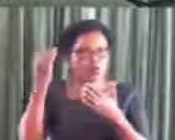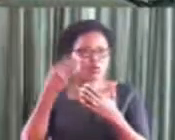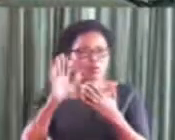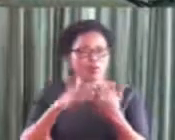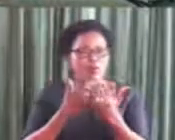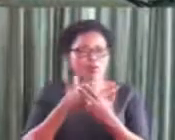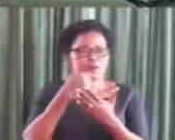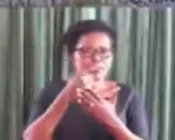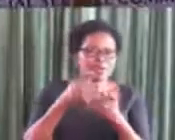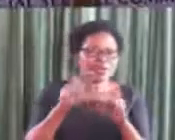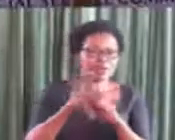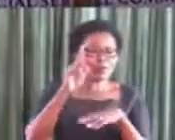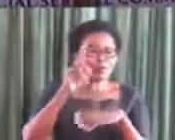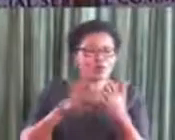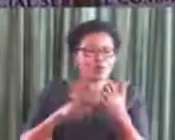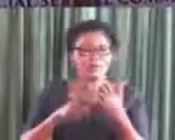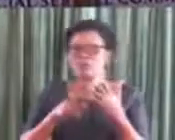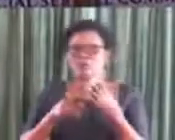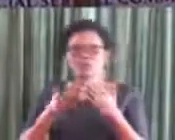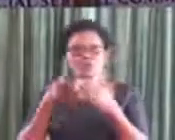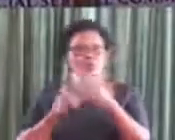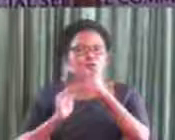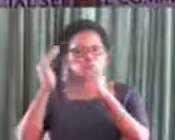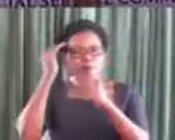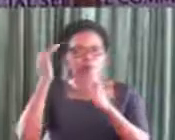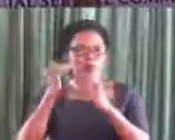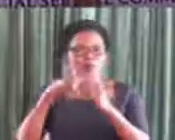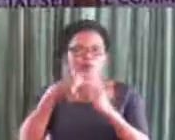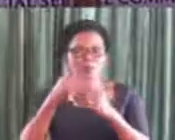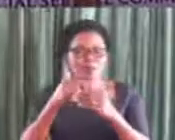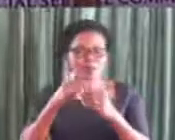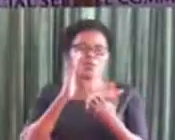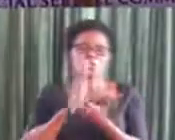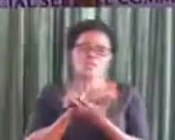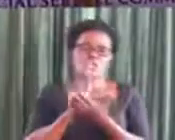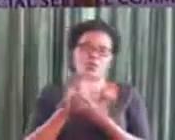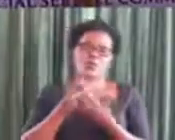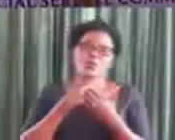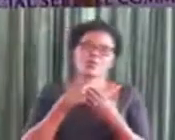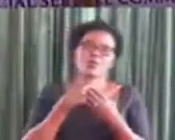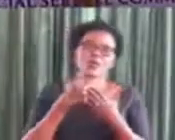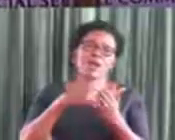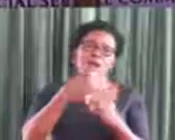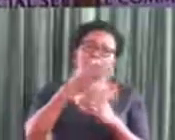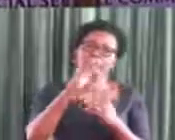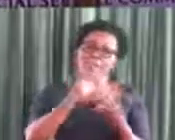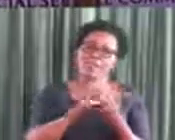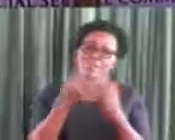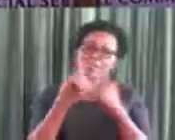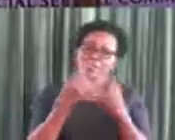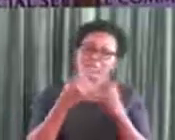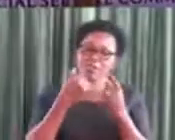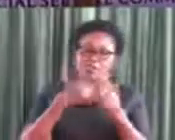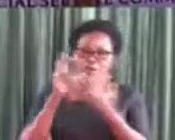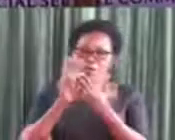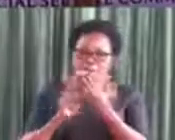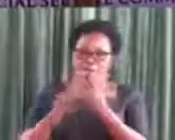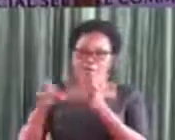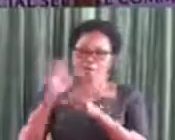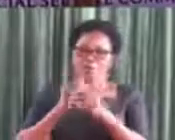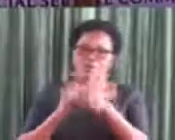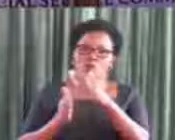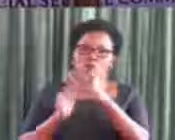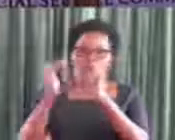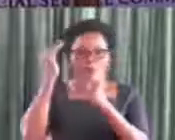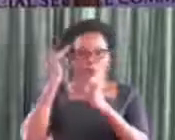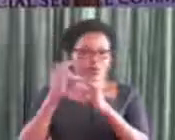actually read the Supreme Court one. Yes. After that discussion, I didn't look at the Court of Appeal